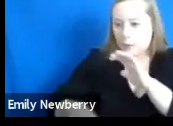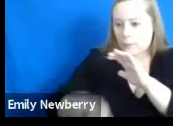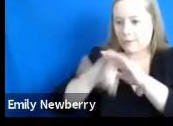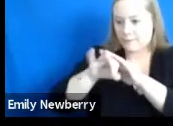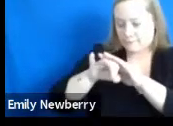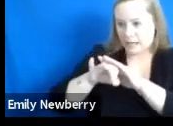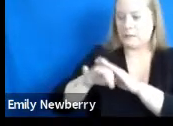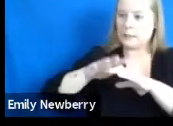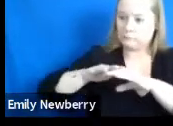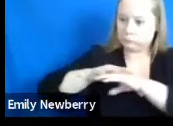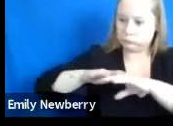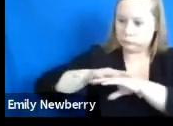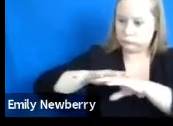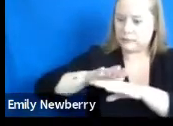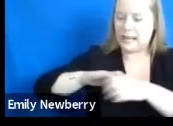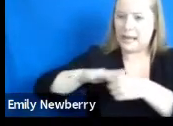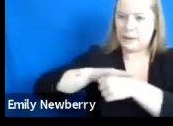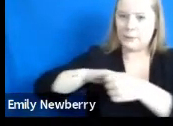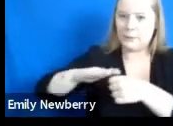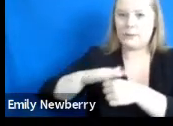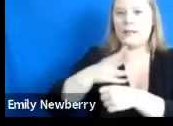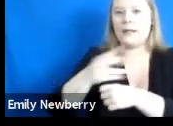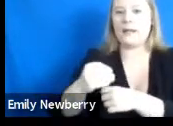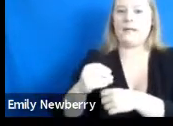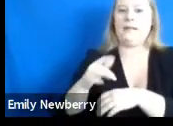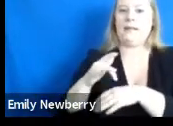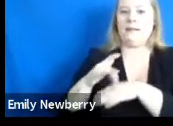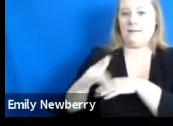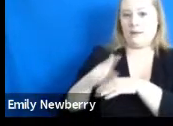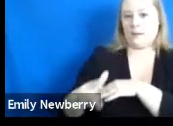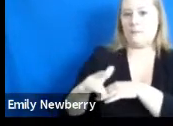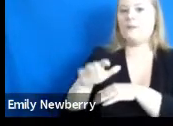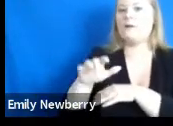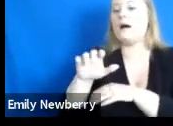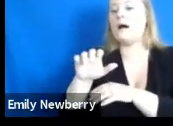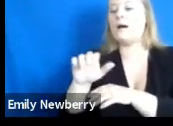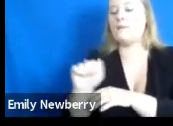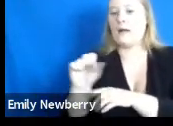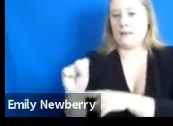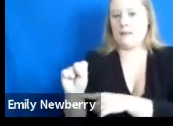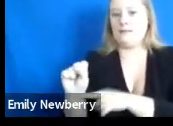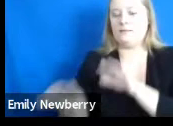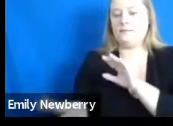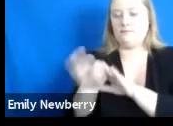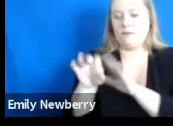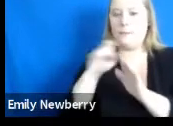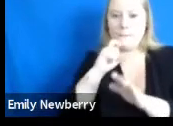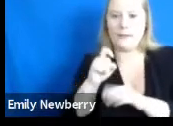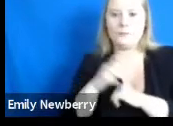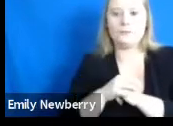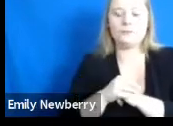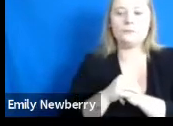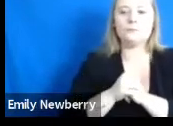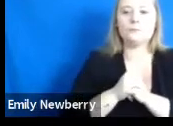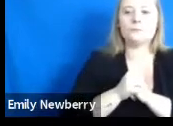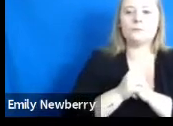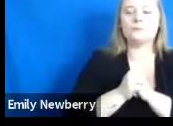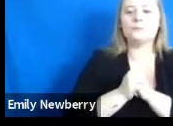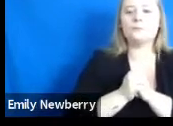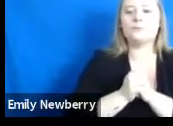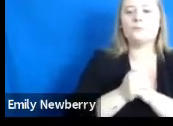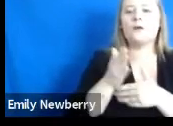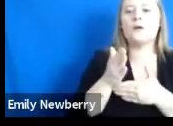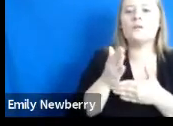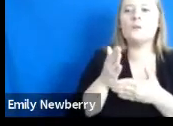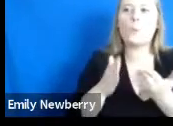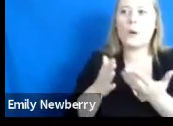metalloids, and did some bioavailability of arsenic in that. Basically, what is the